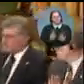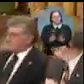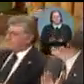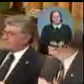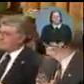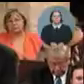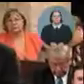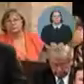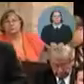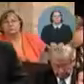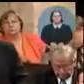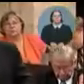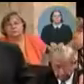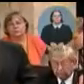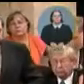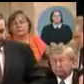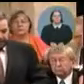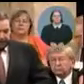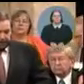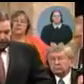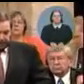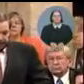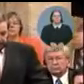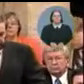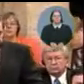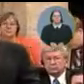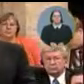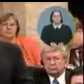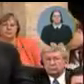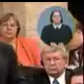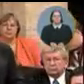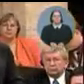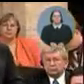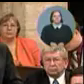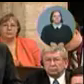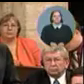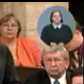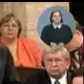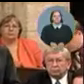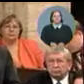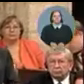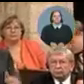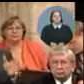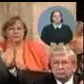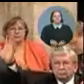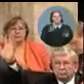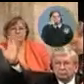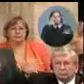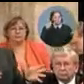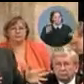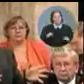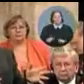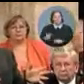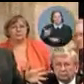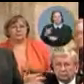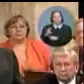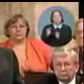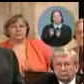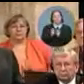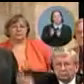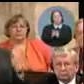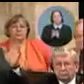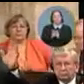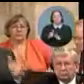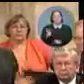du Tromont. Mr. Speaker, the Taser is an intermediate weapon. It turns off the person.